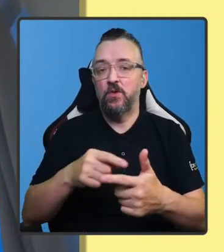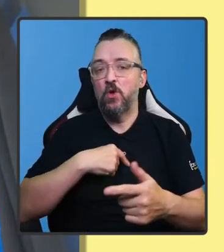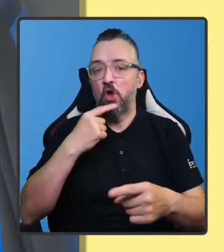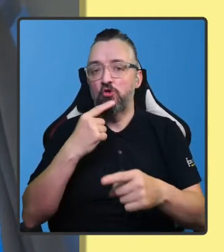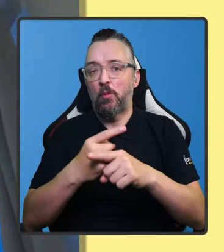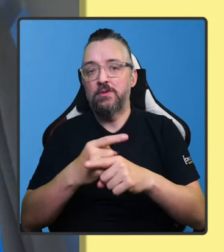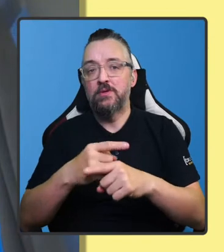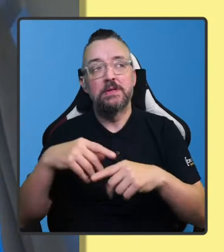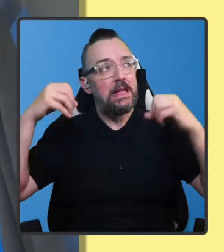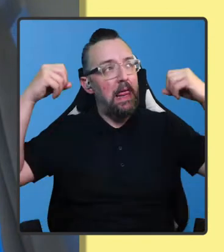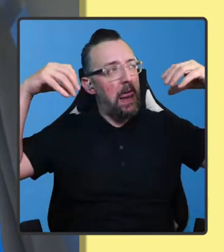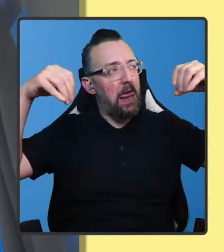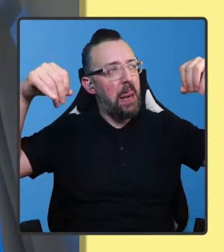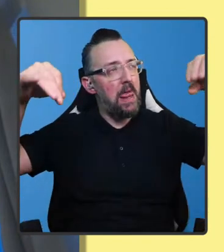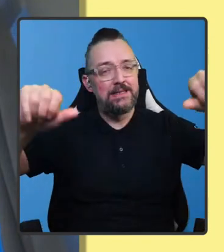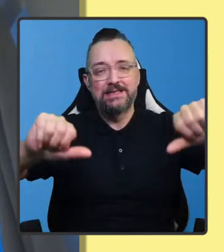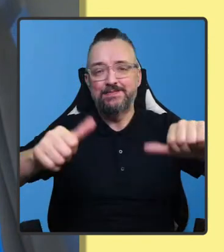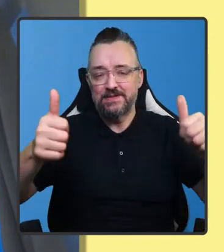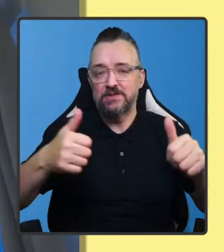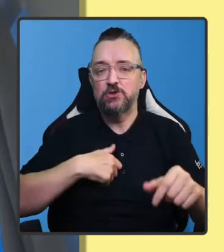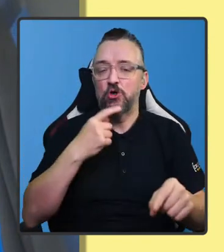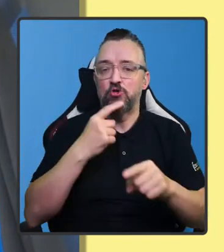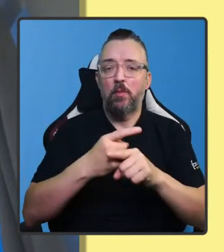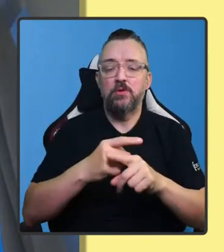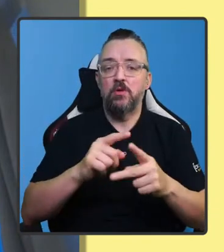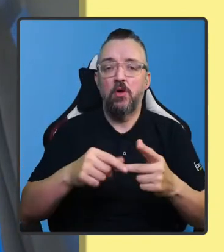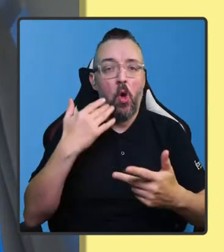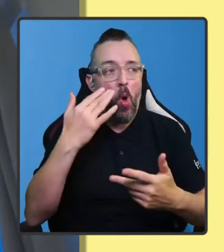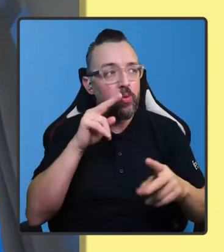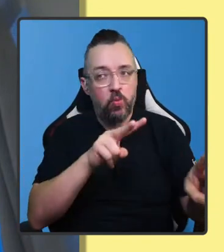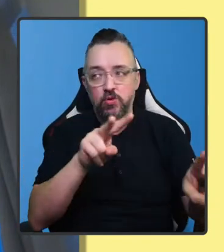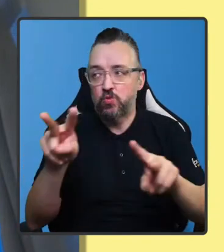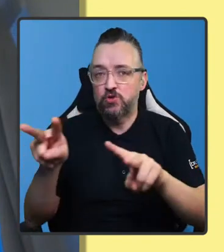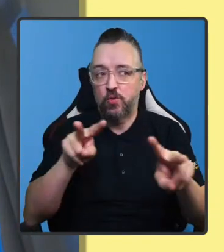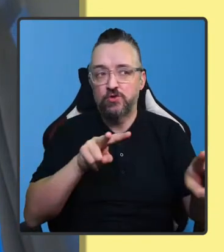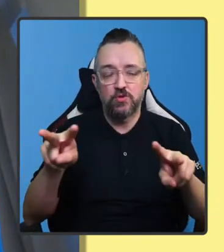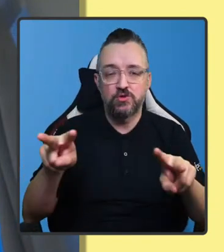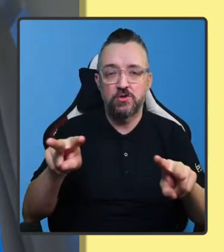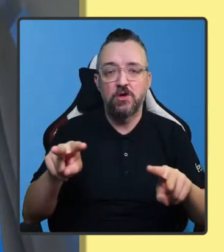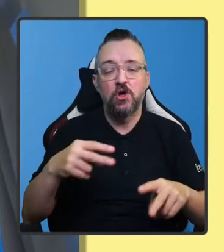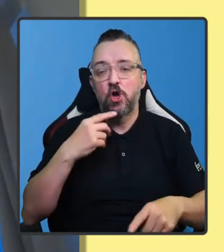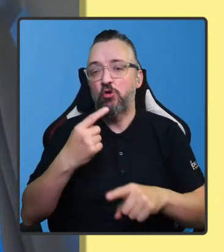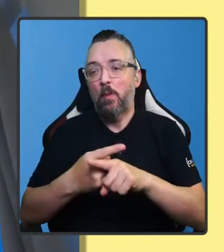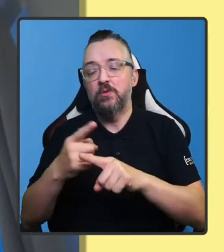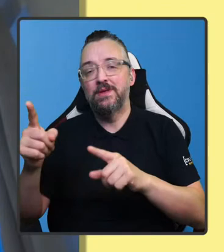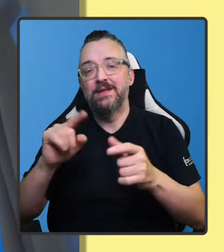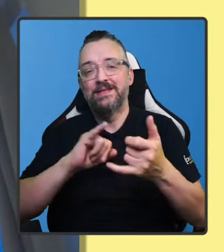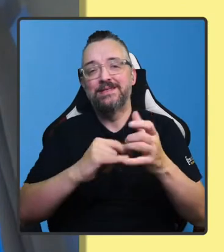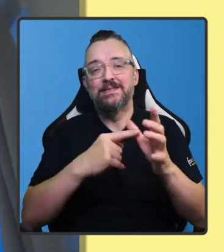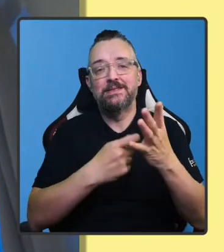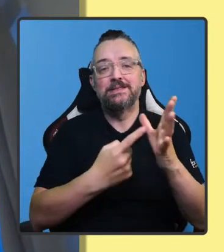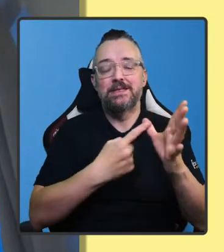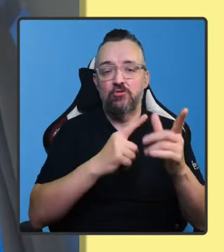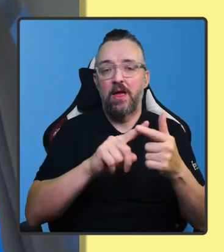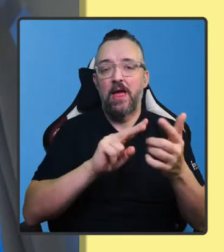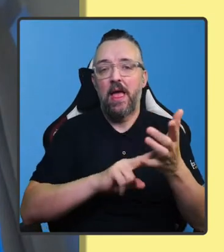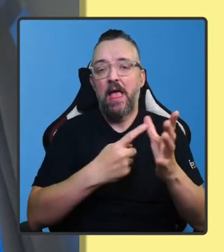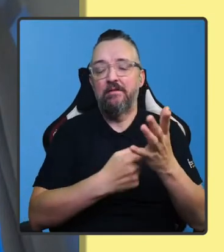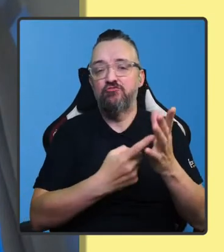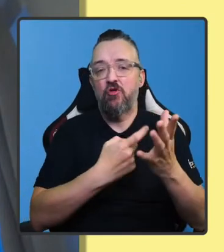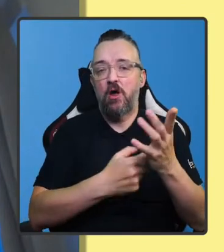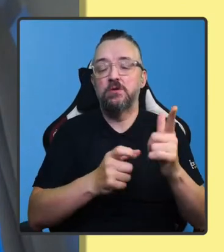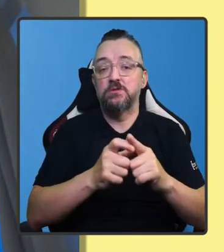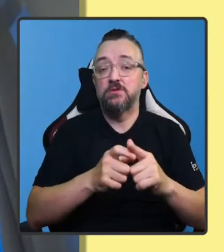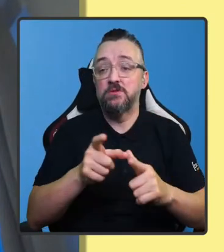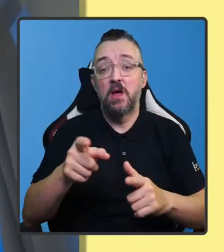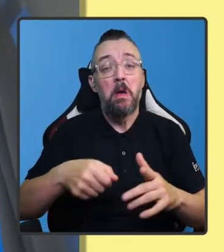well-lit streets. We talked about always being vigilant. We talked about Sarah Everard. The dreadful murder of Sarah